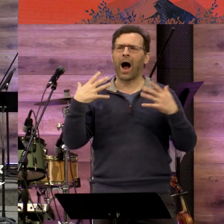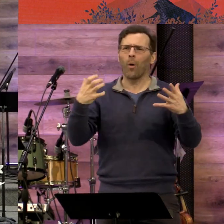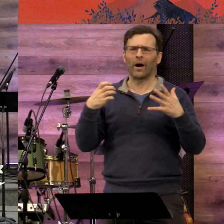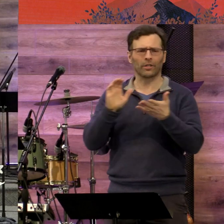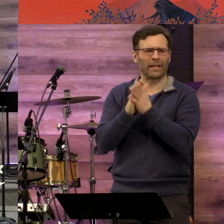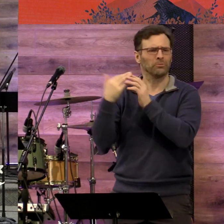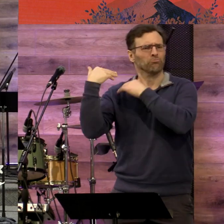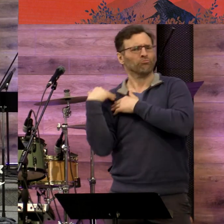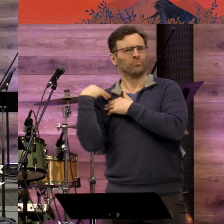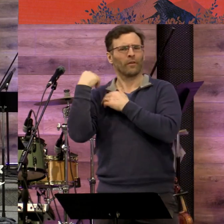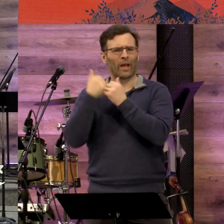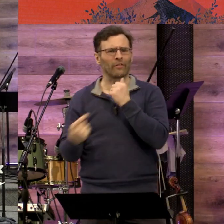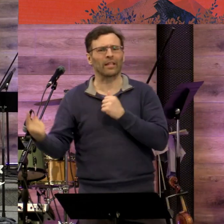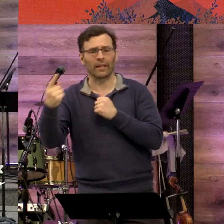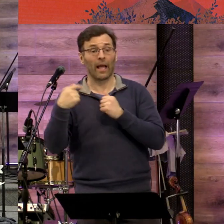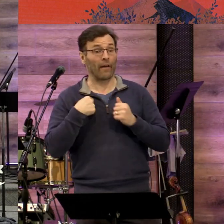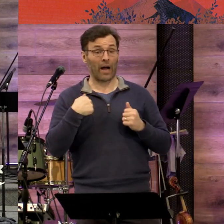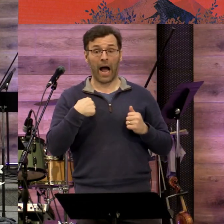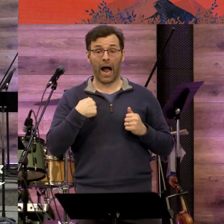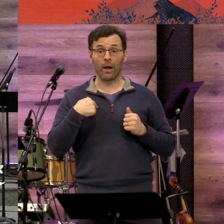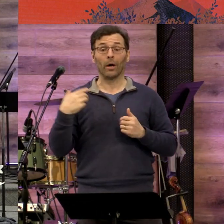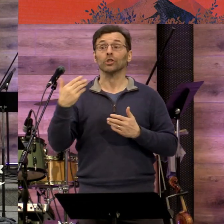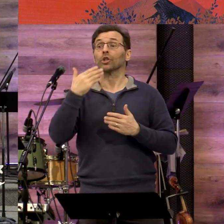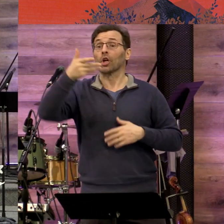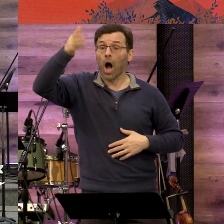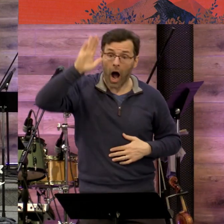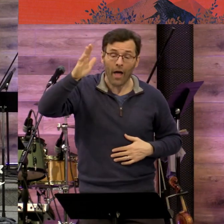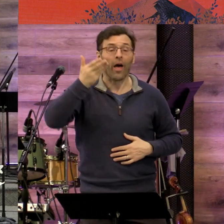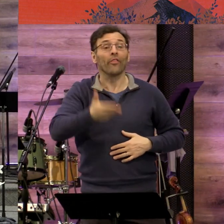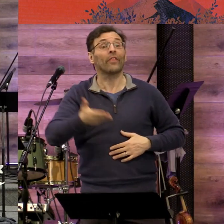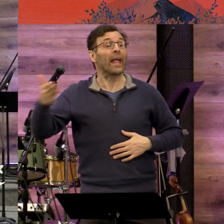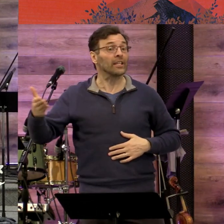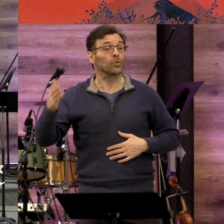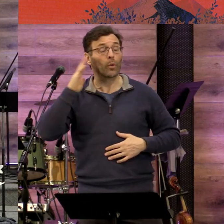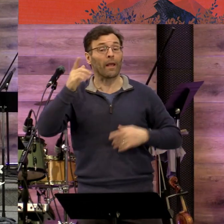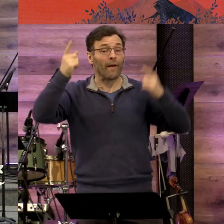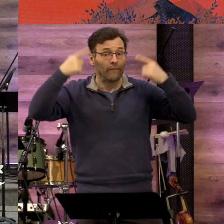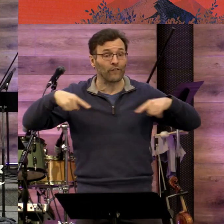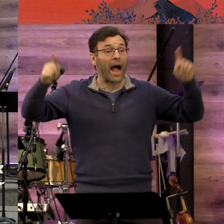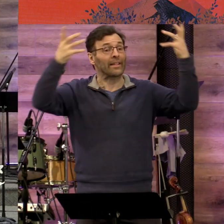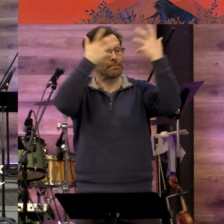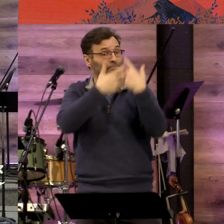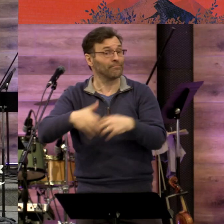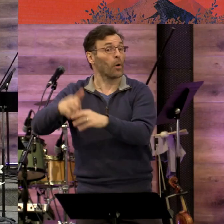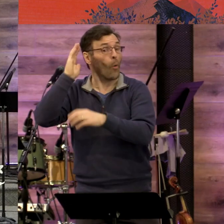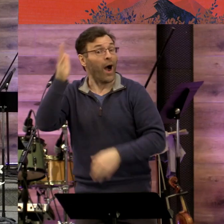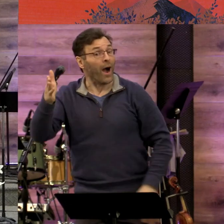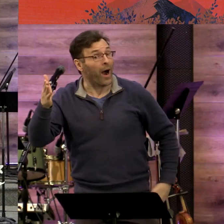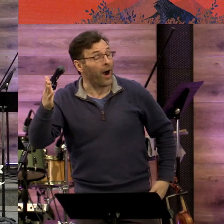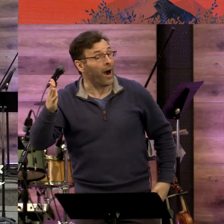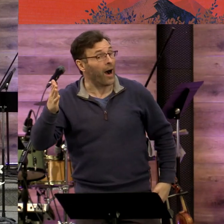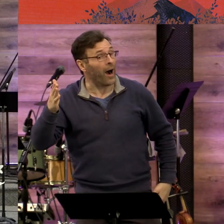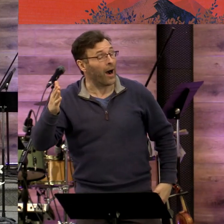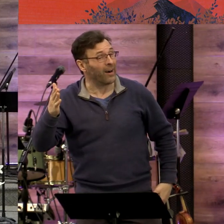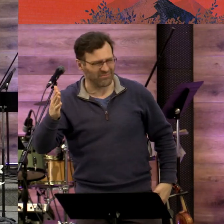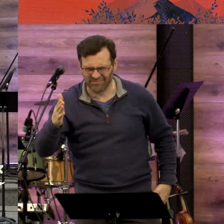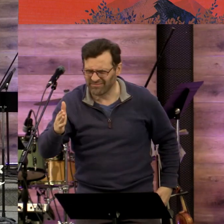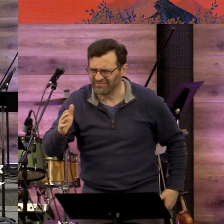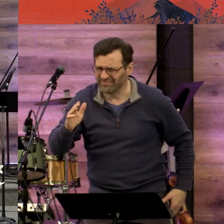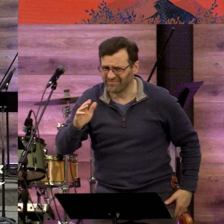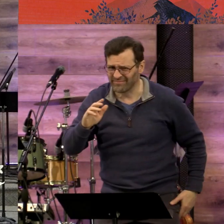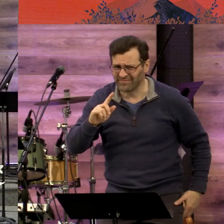be in charge of everything. In fact, if I was, things would finally get put to right. Are you